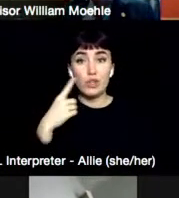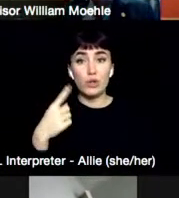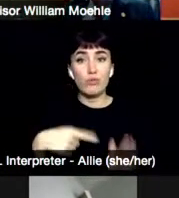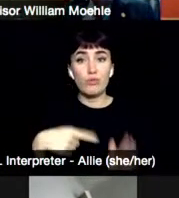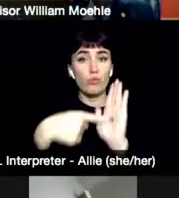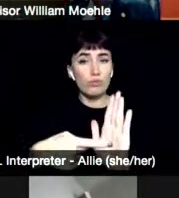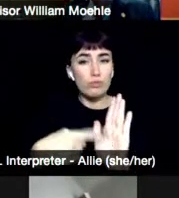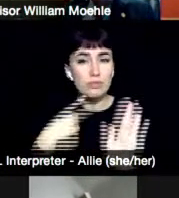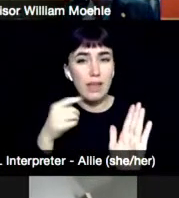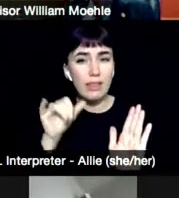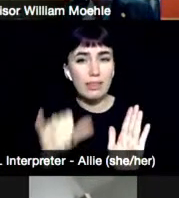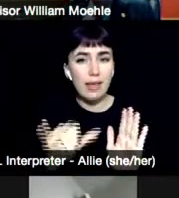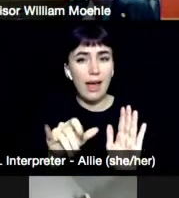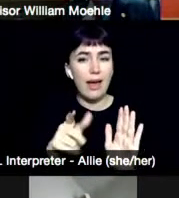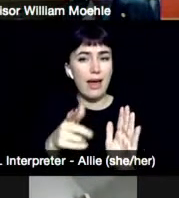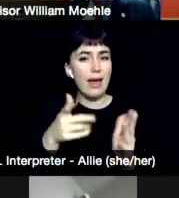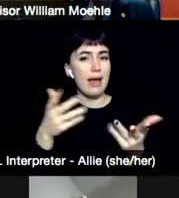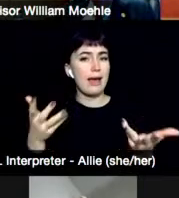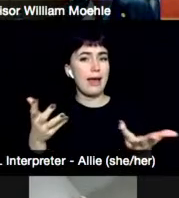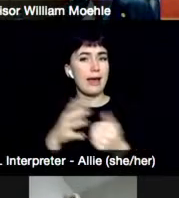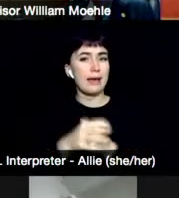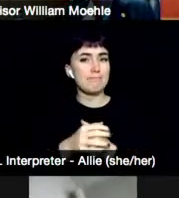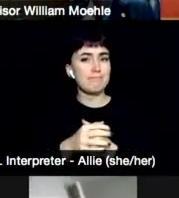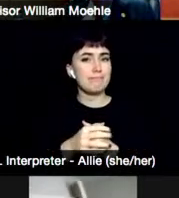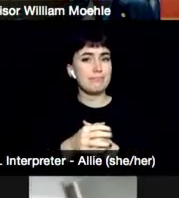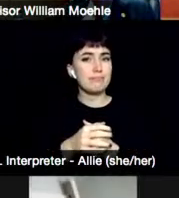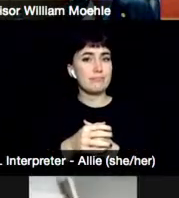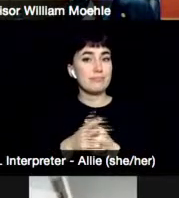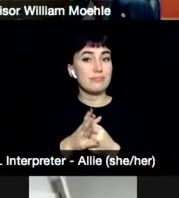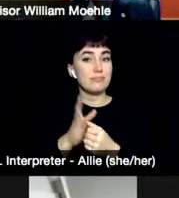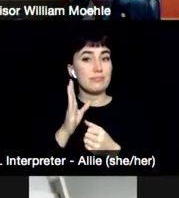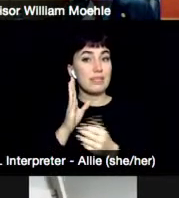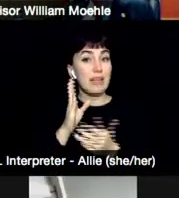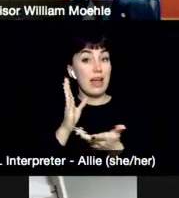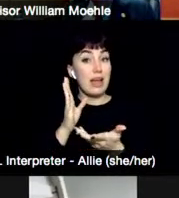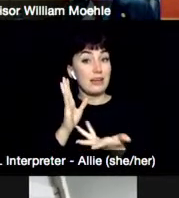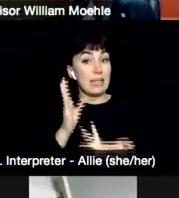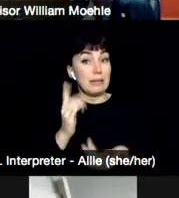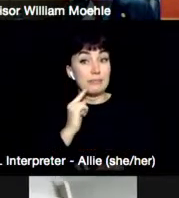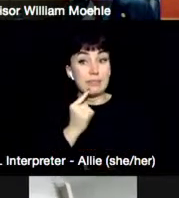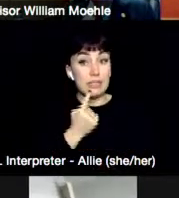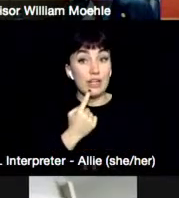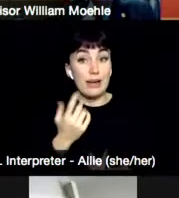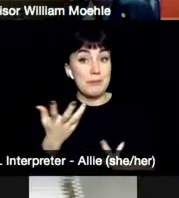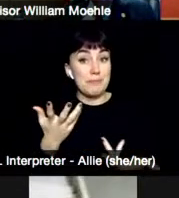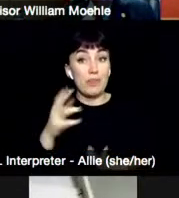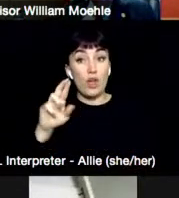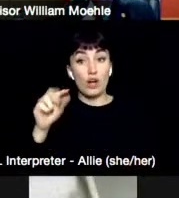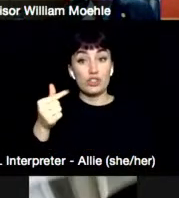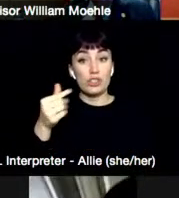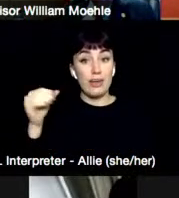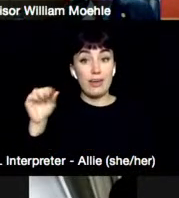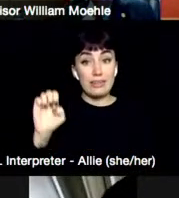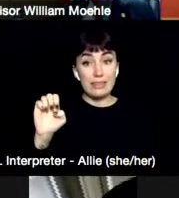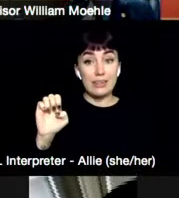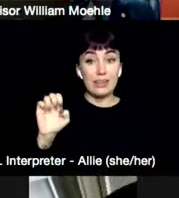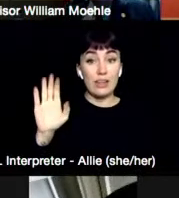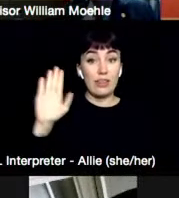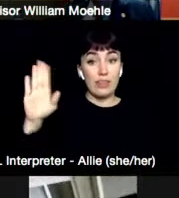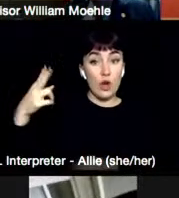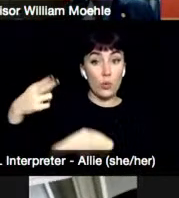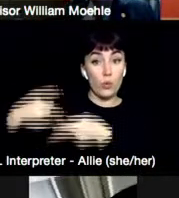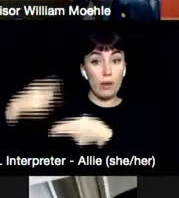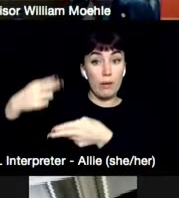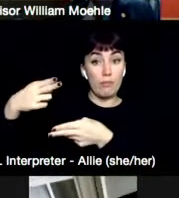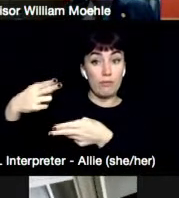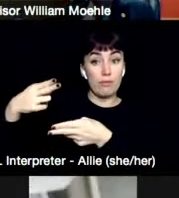representation, and I'm going to put a sharp edge on this for you, Brittany. RG&E's reputation